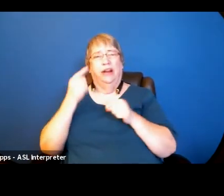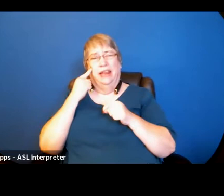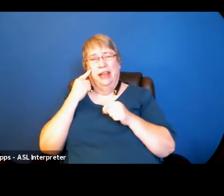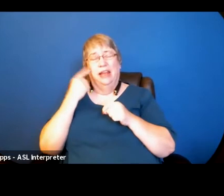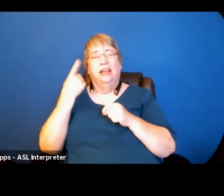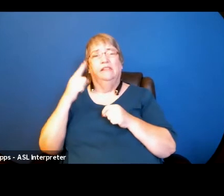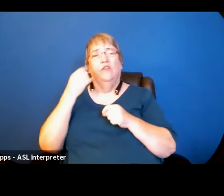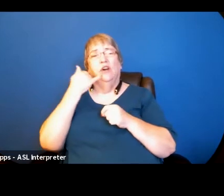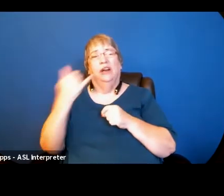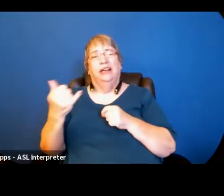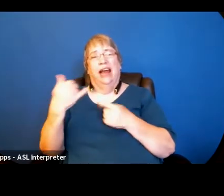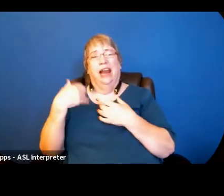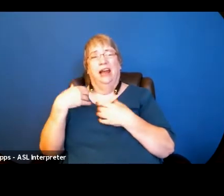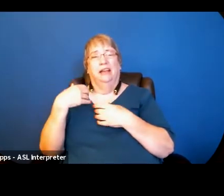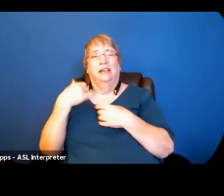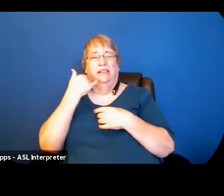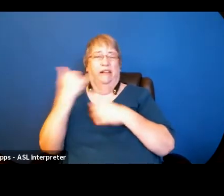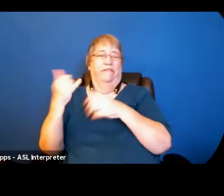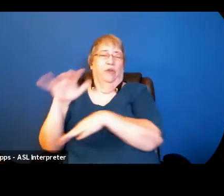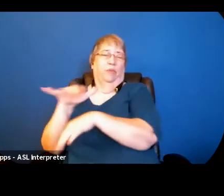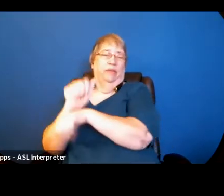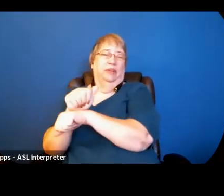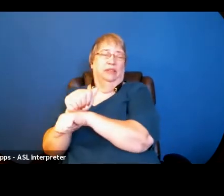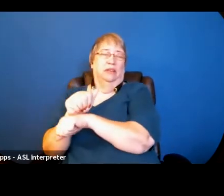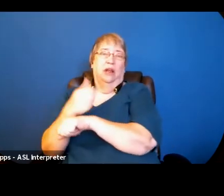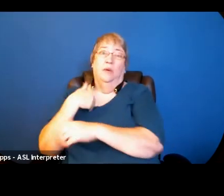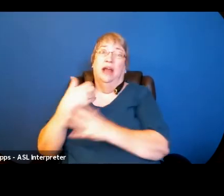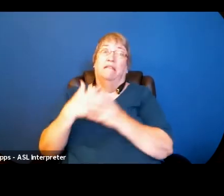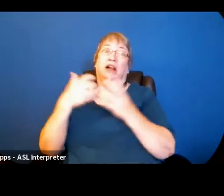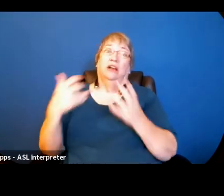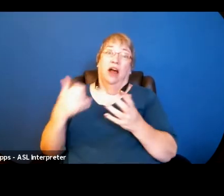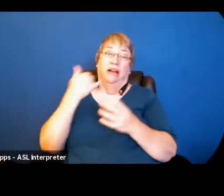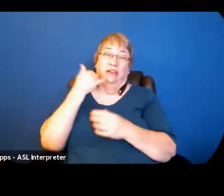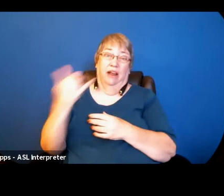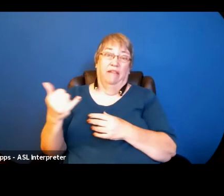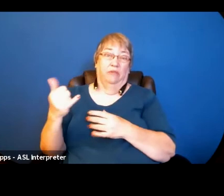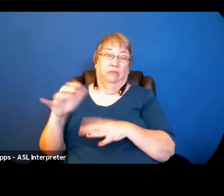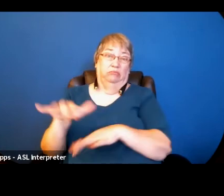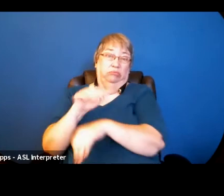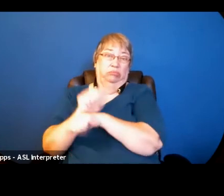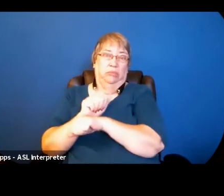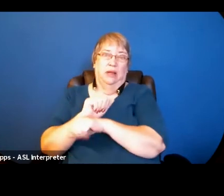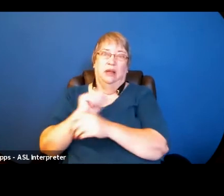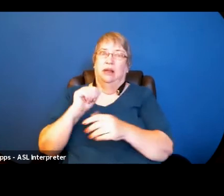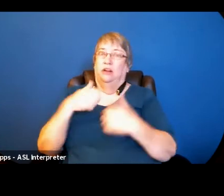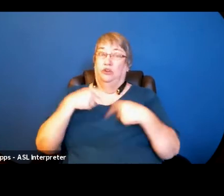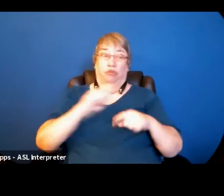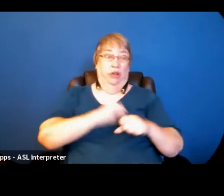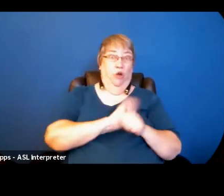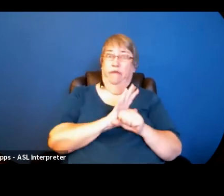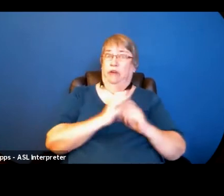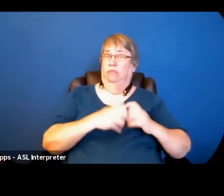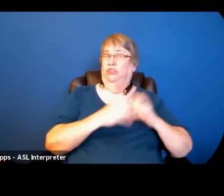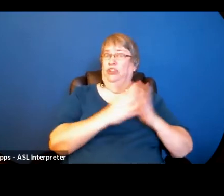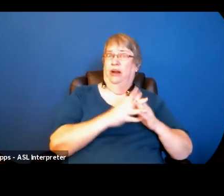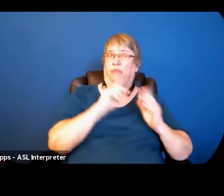telehealth. We have a lot of telehealth infrastructure that was stood up really quickly during COVID that we really